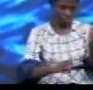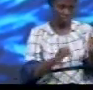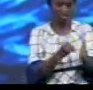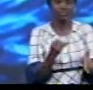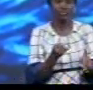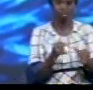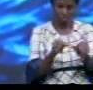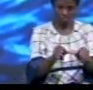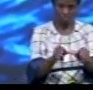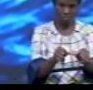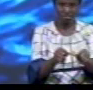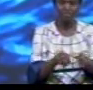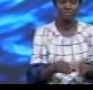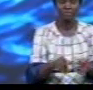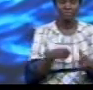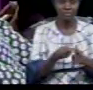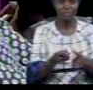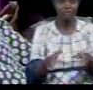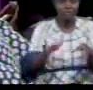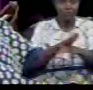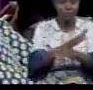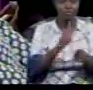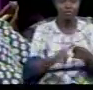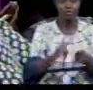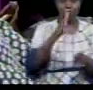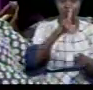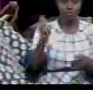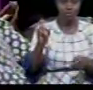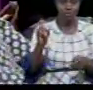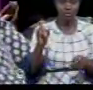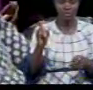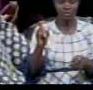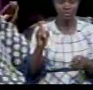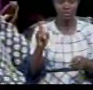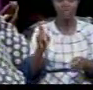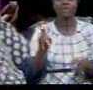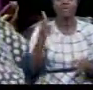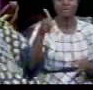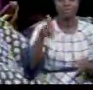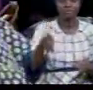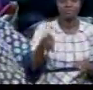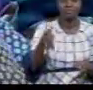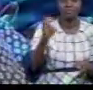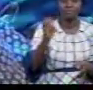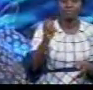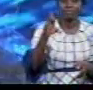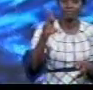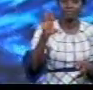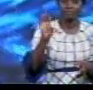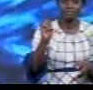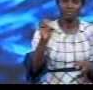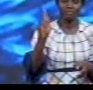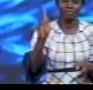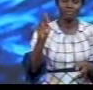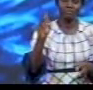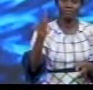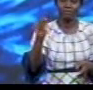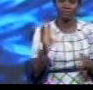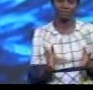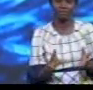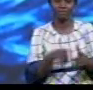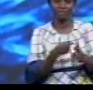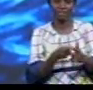use. 100%. Then you pick that phone, pa pa pa pa pa pa